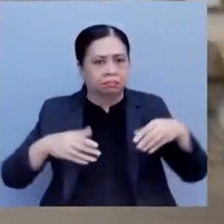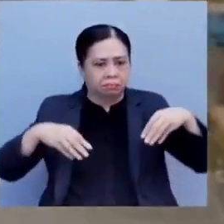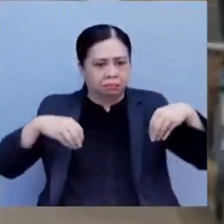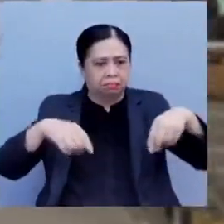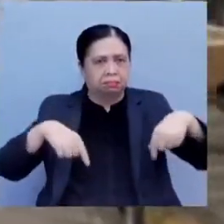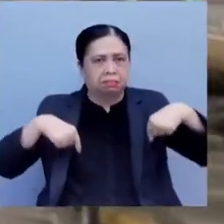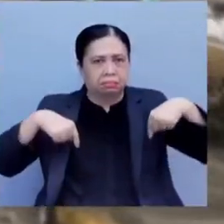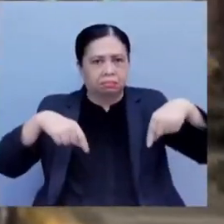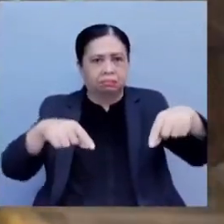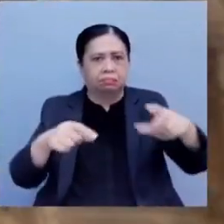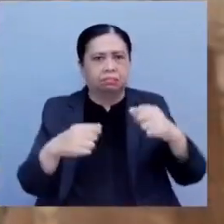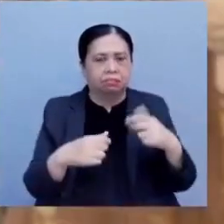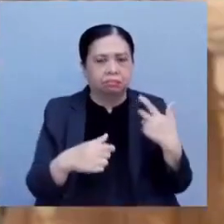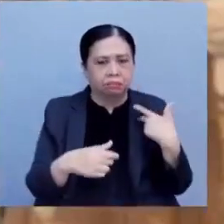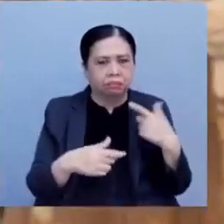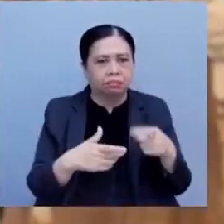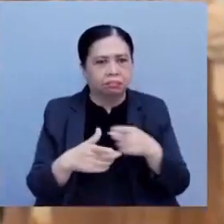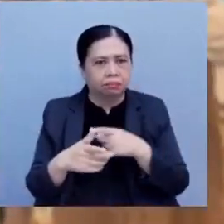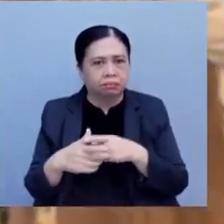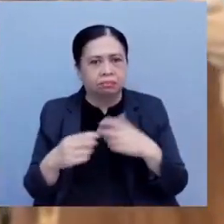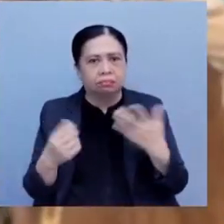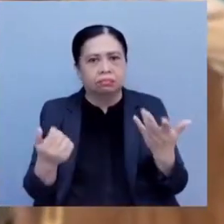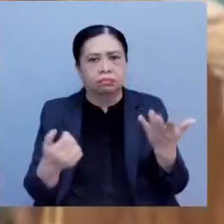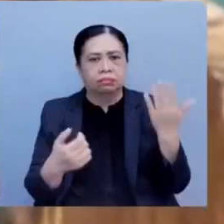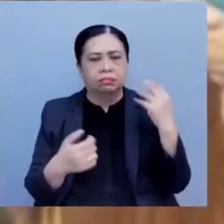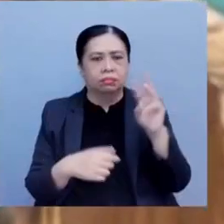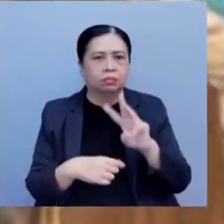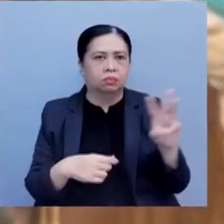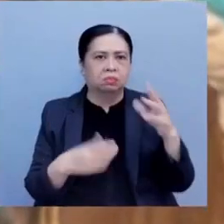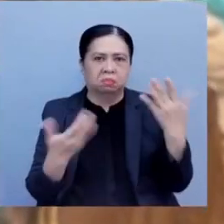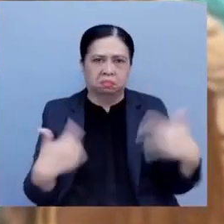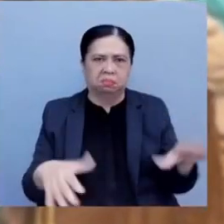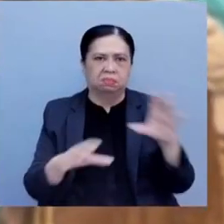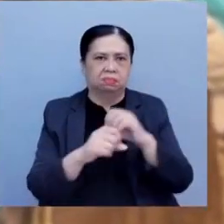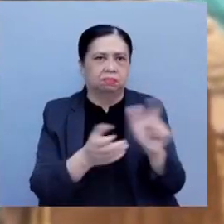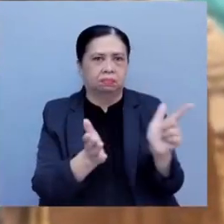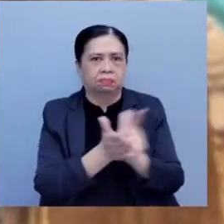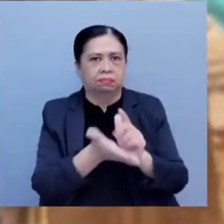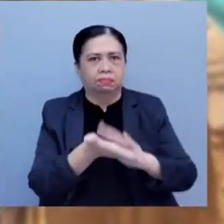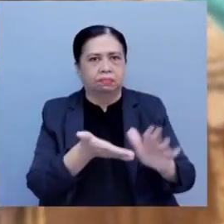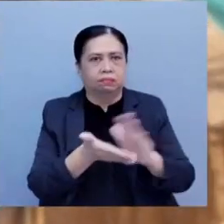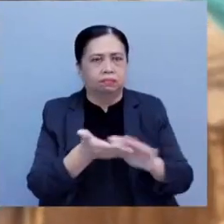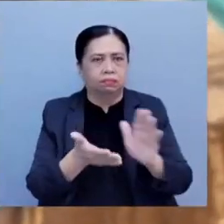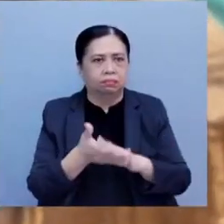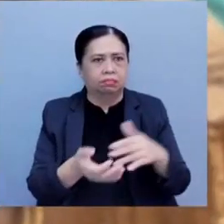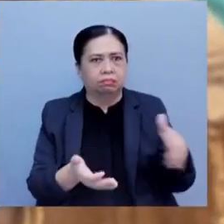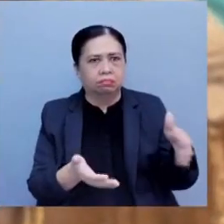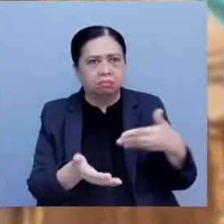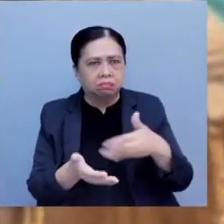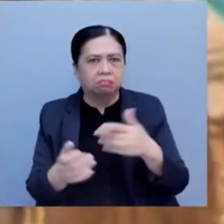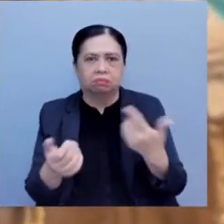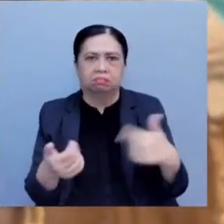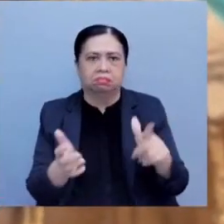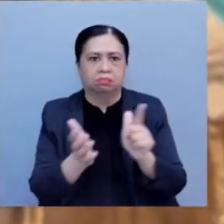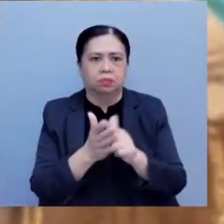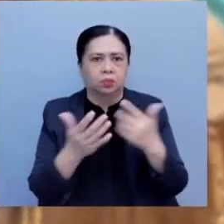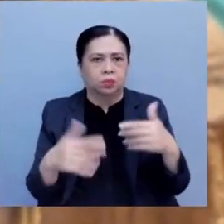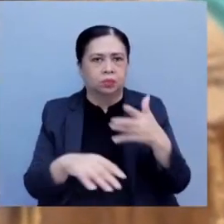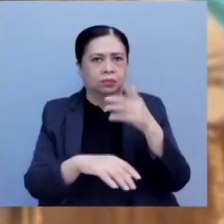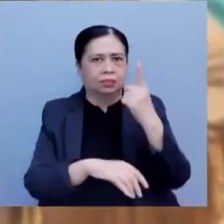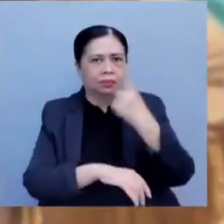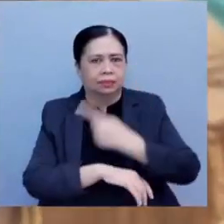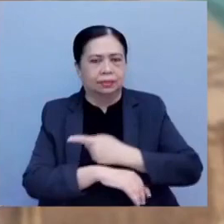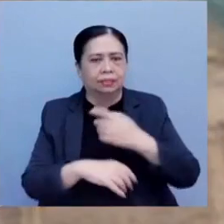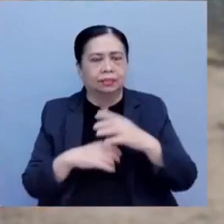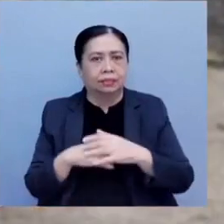of cleaning the tombs have lapsed last Wednesday, so the public aren't allowed to bring cleaning materials here. The last day of burials is